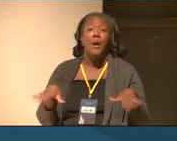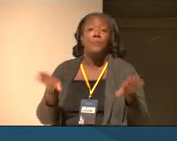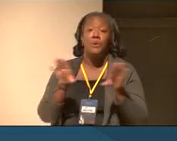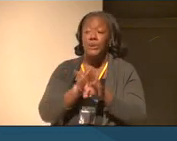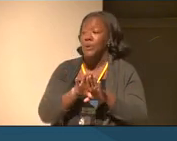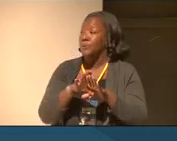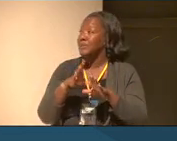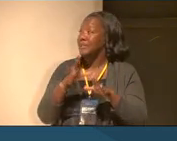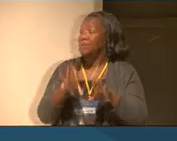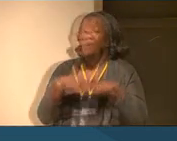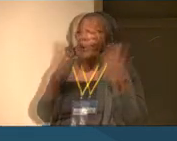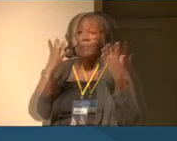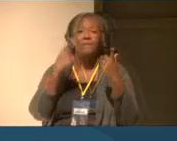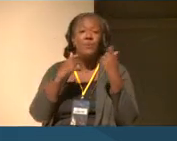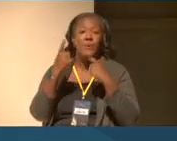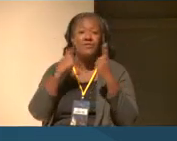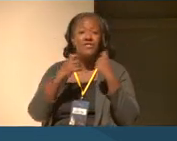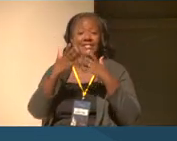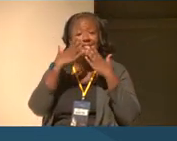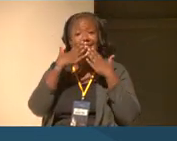we can take questions. Thank you.